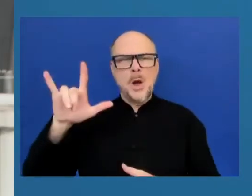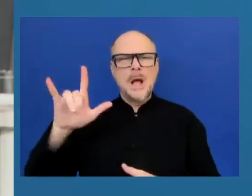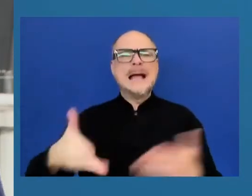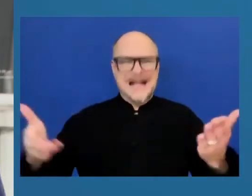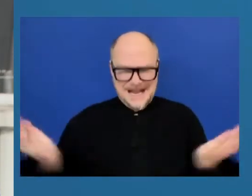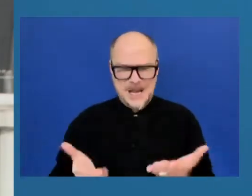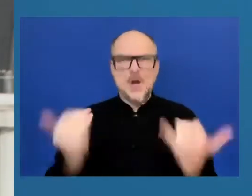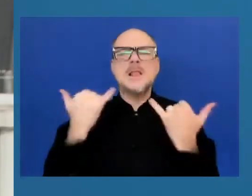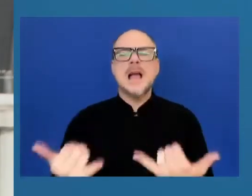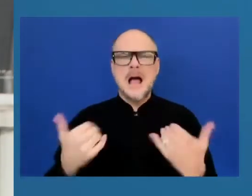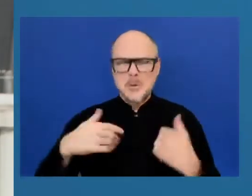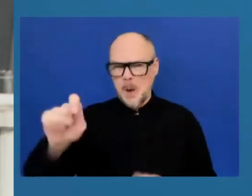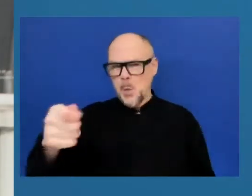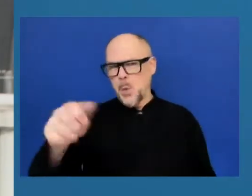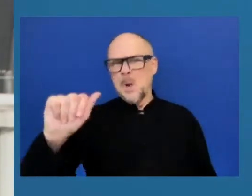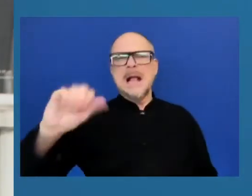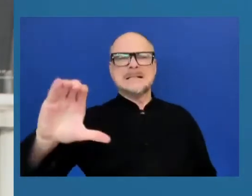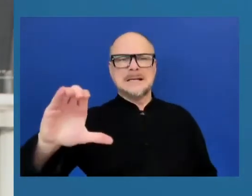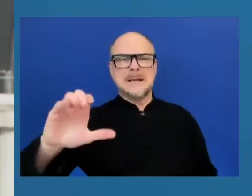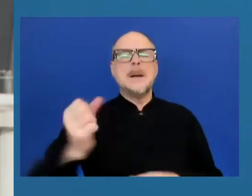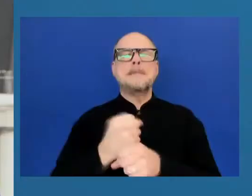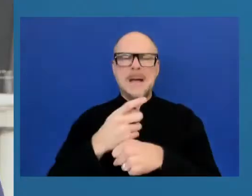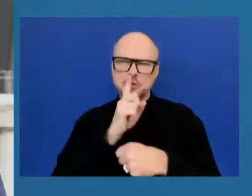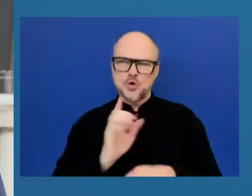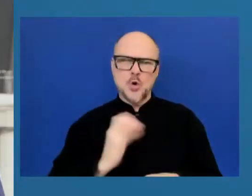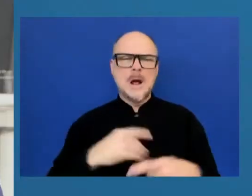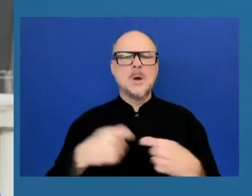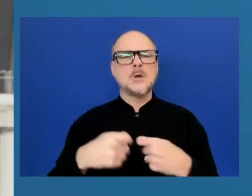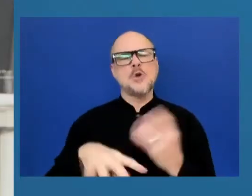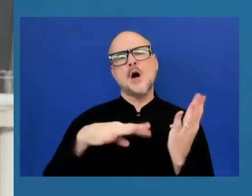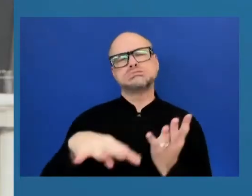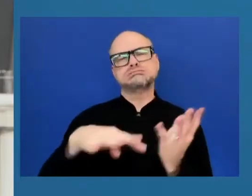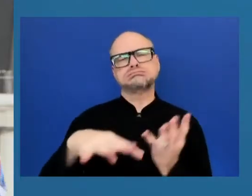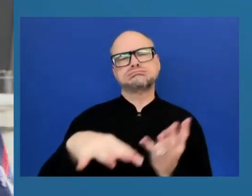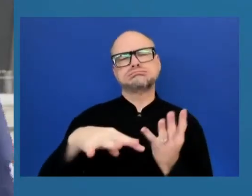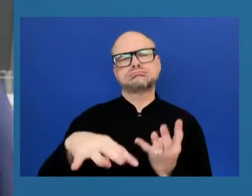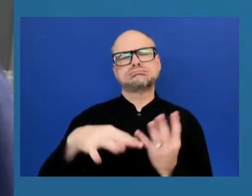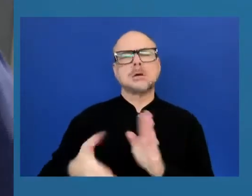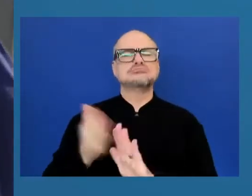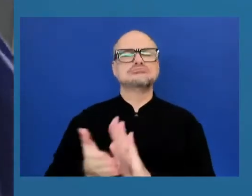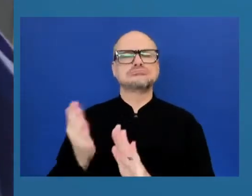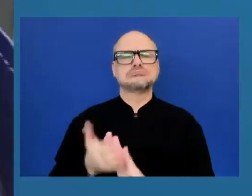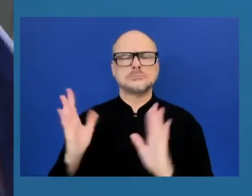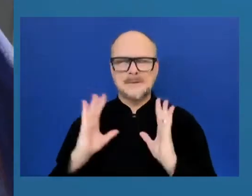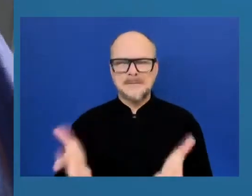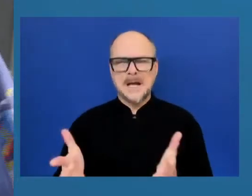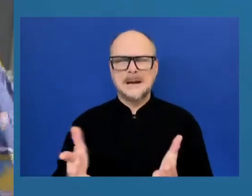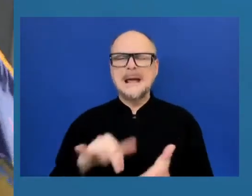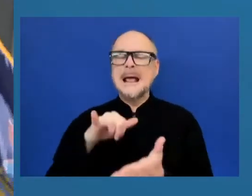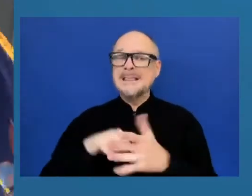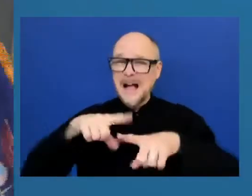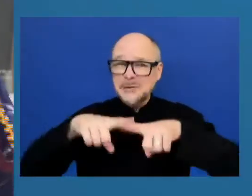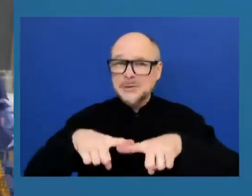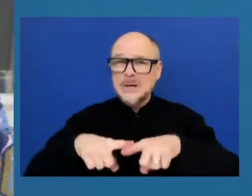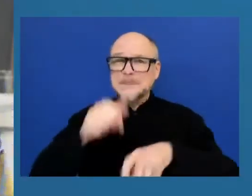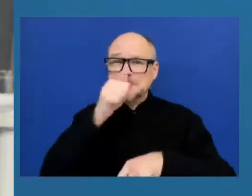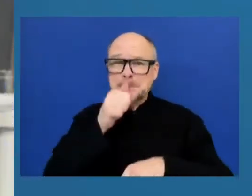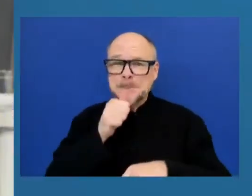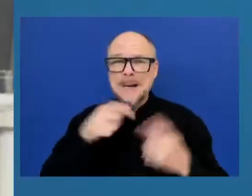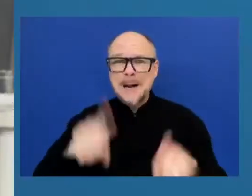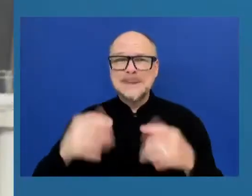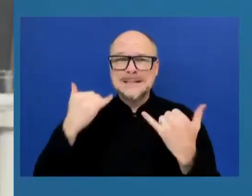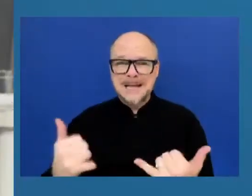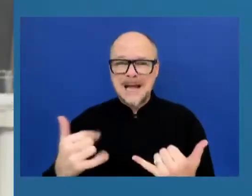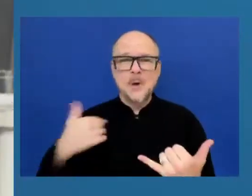today, and making sure our grid is safe and reliable. This strain is happening now. It has to be